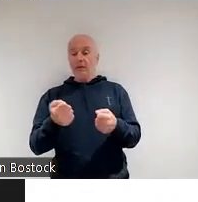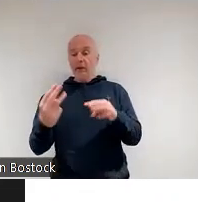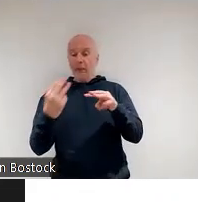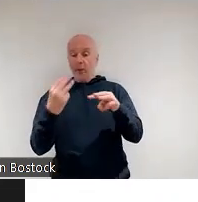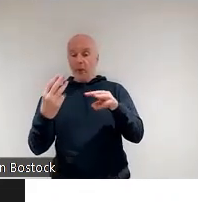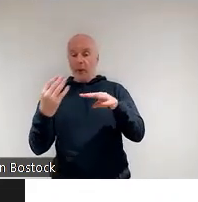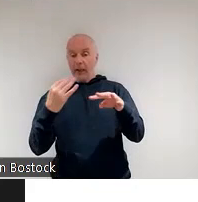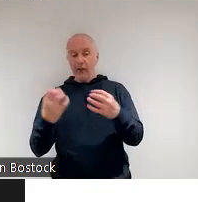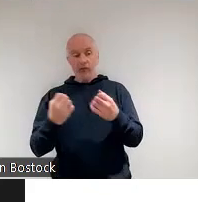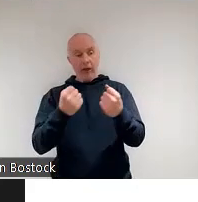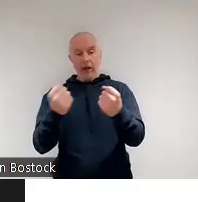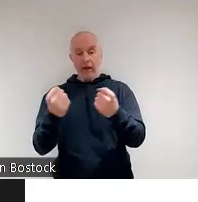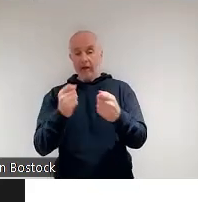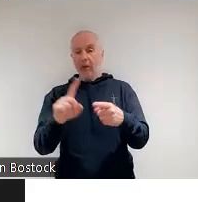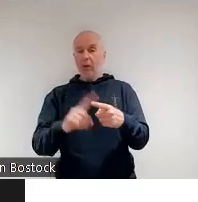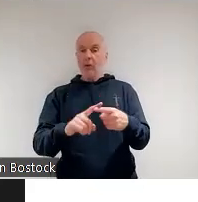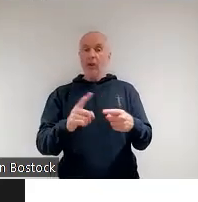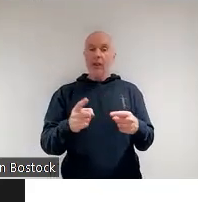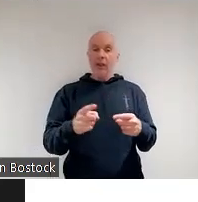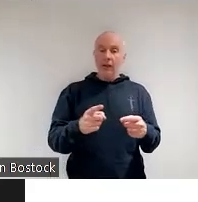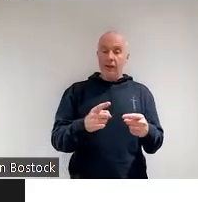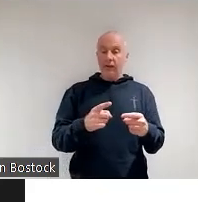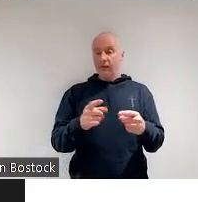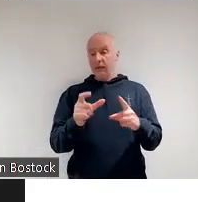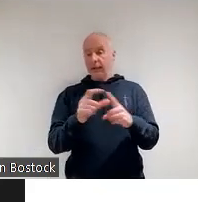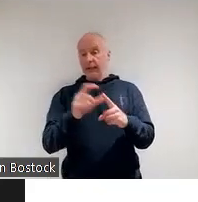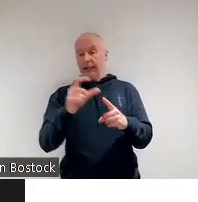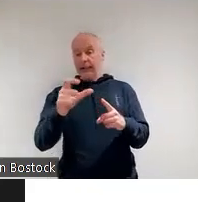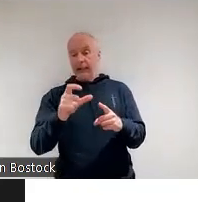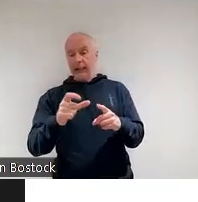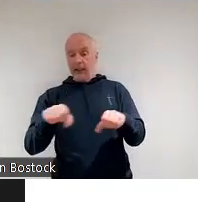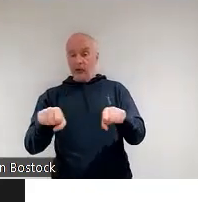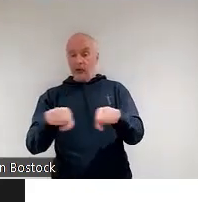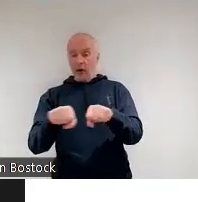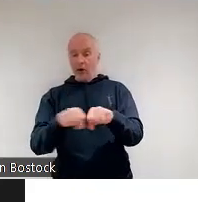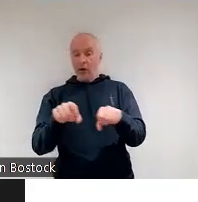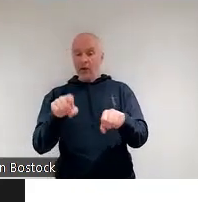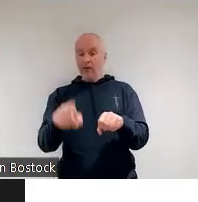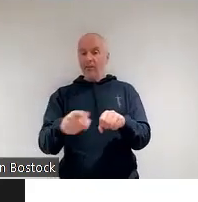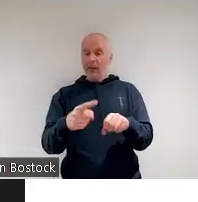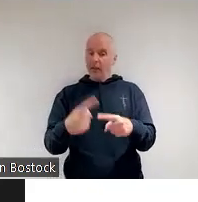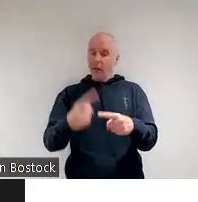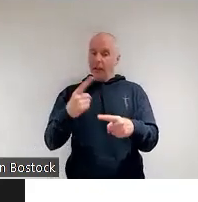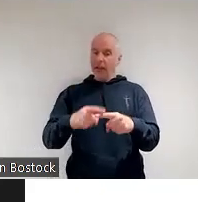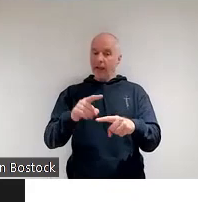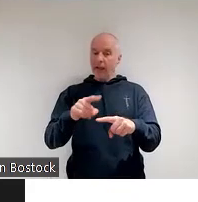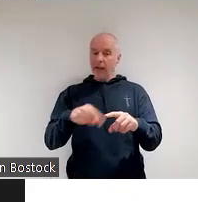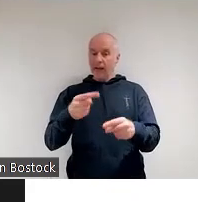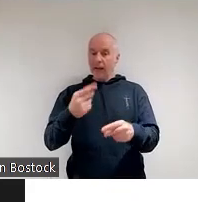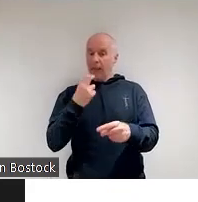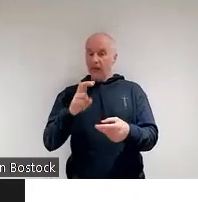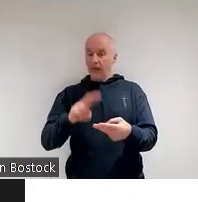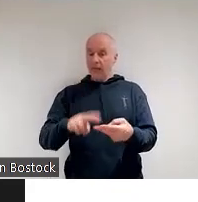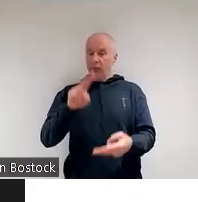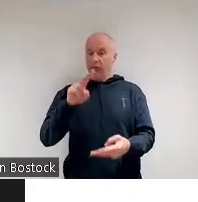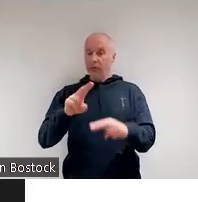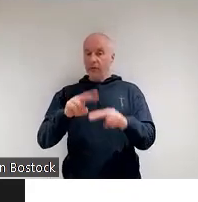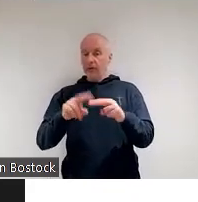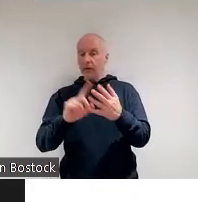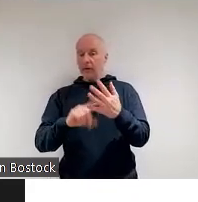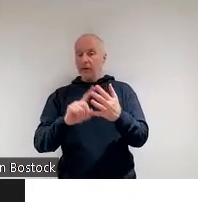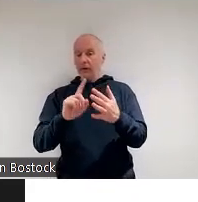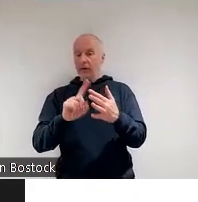DC charger as well, AC chargers as well, because DC charger is normally more expensive. And the fleet is a mix of all of them.